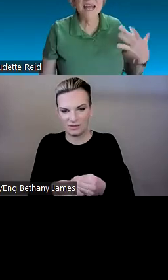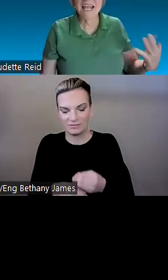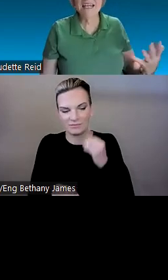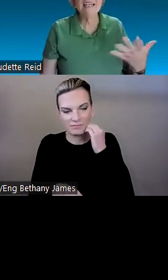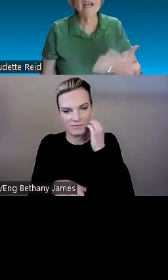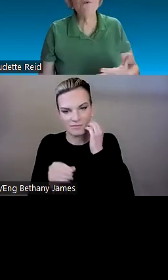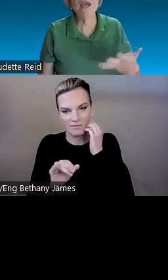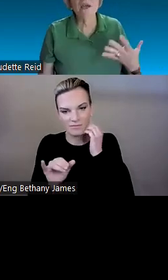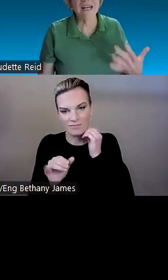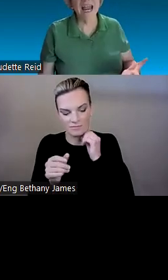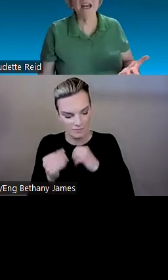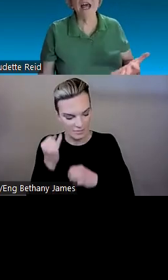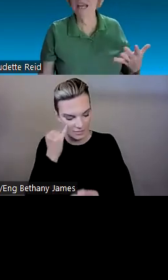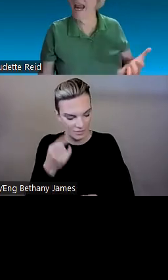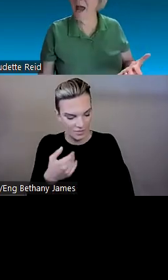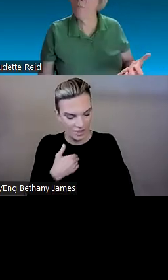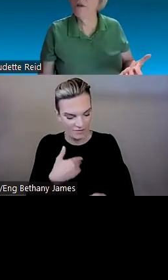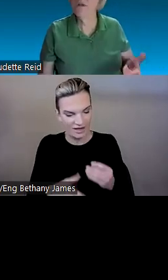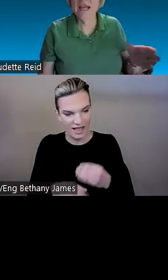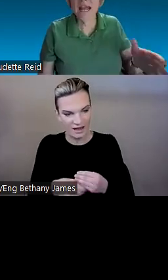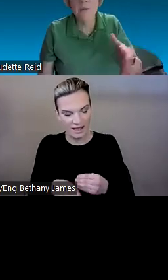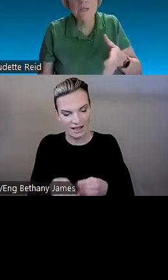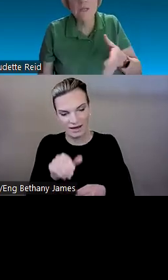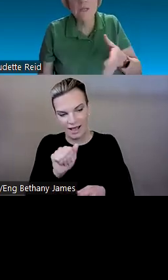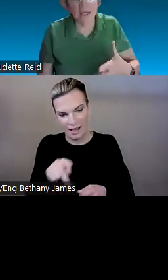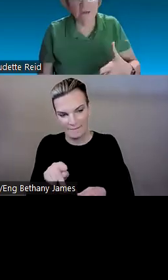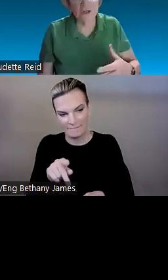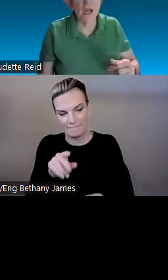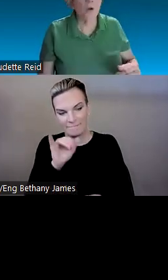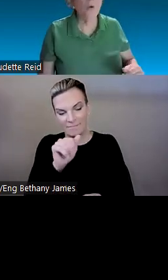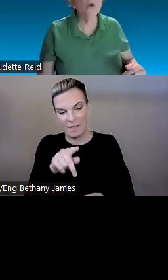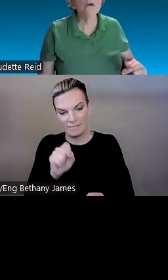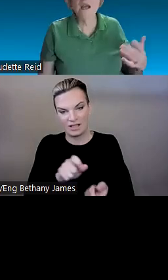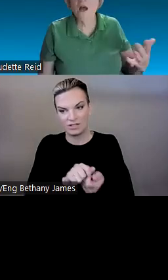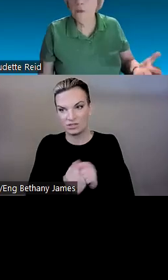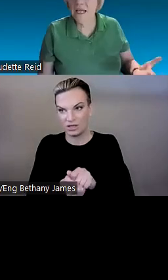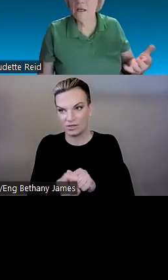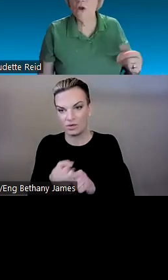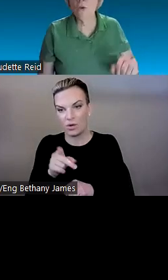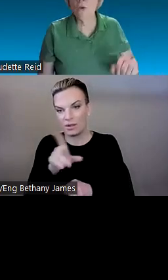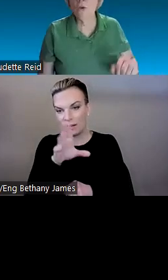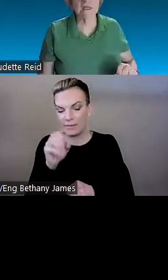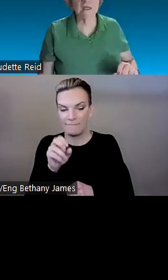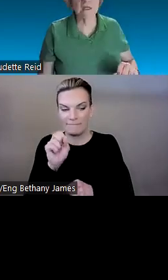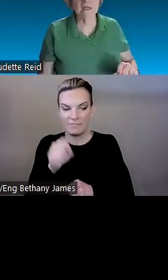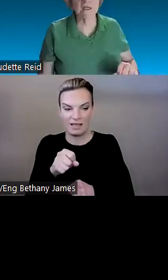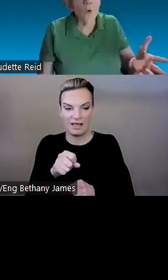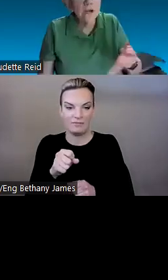And anytime you have an add-on app, that app can change, or the company can go out